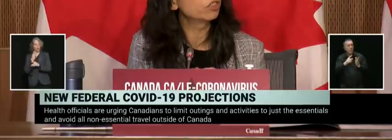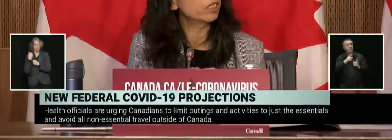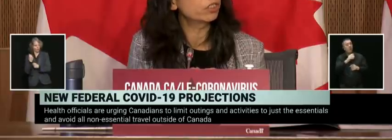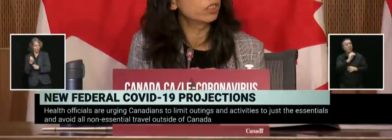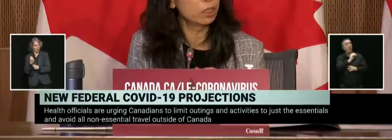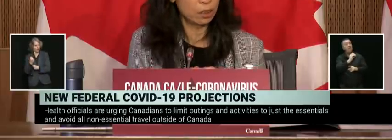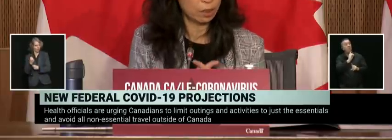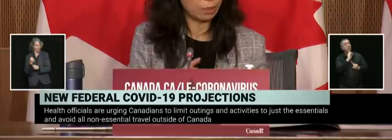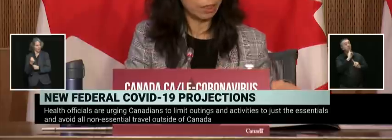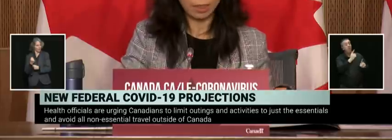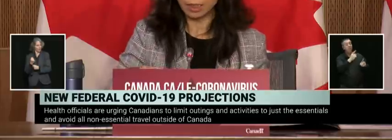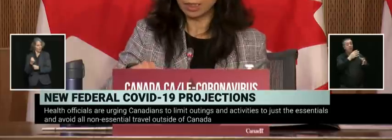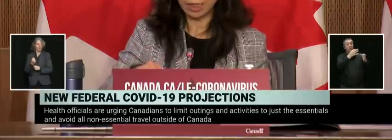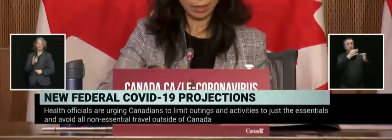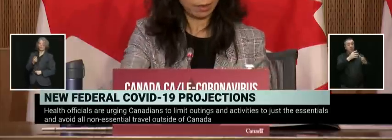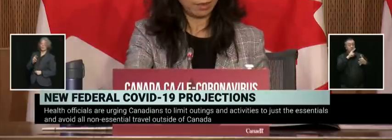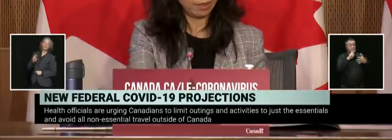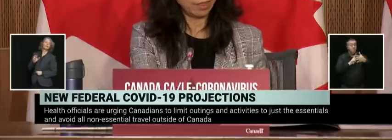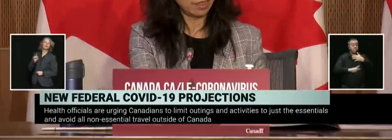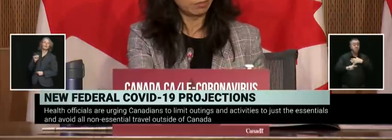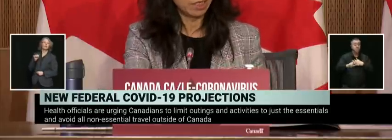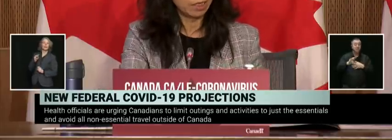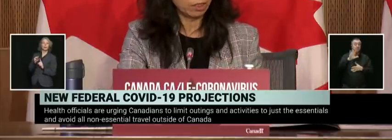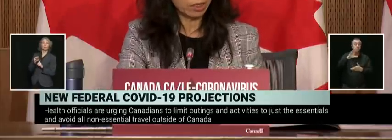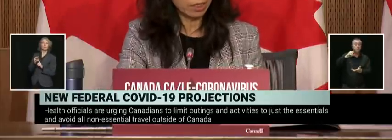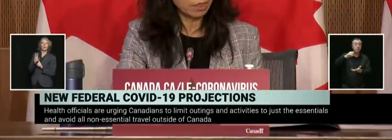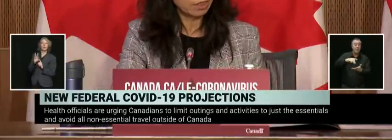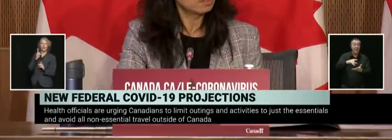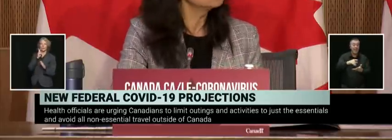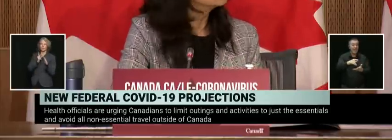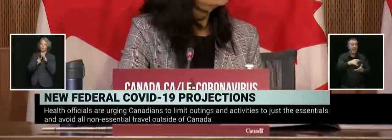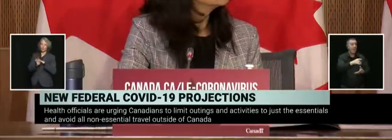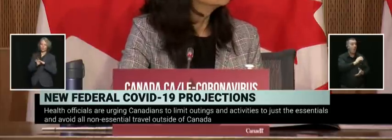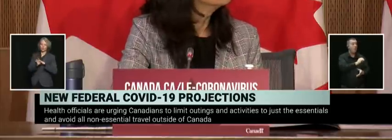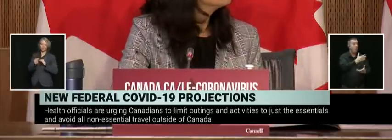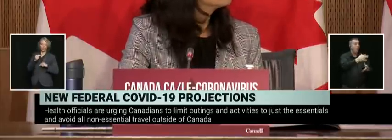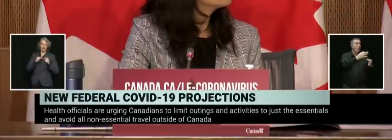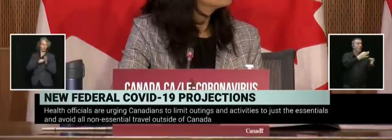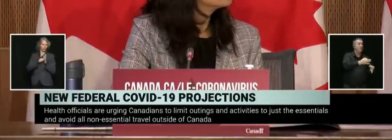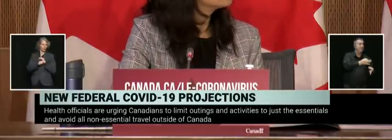The projections, let me see the date.